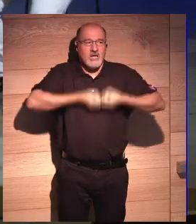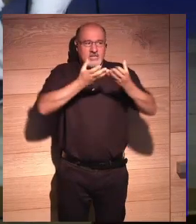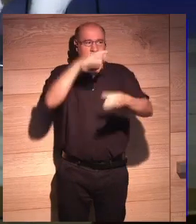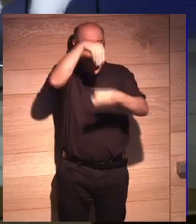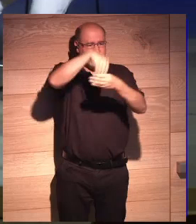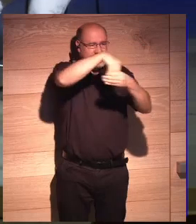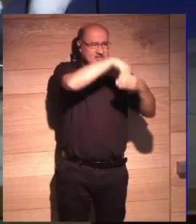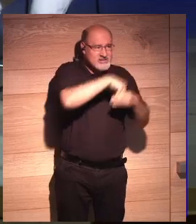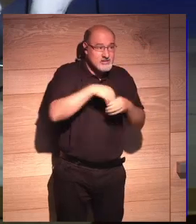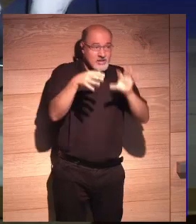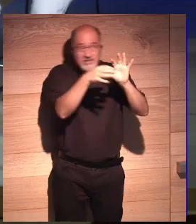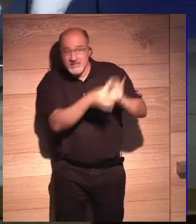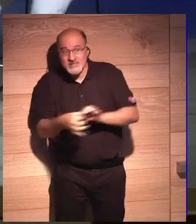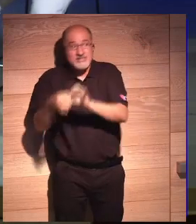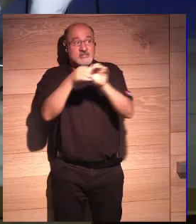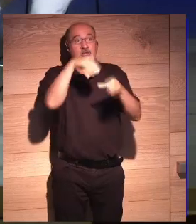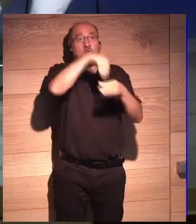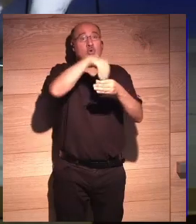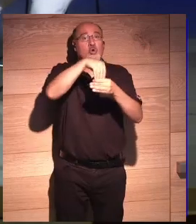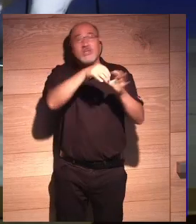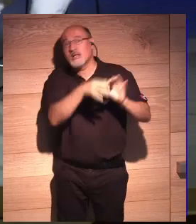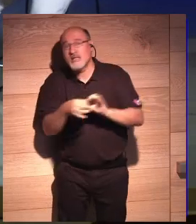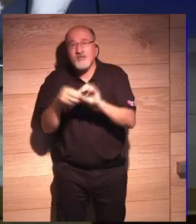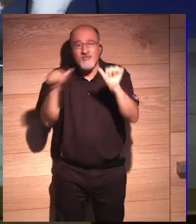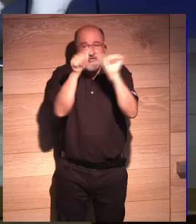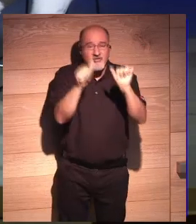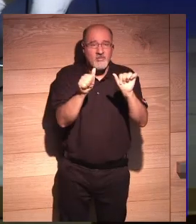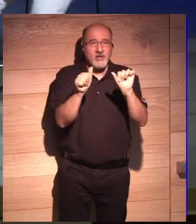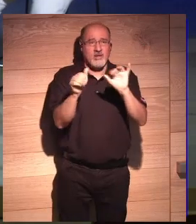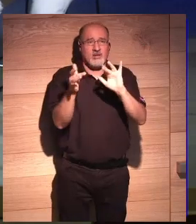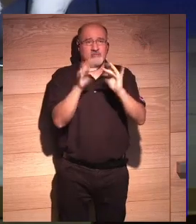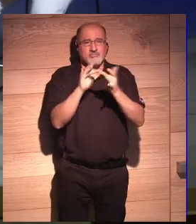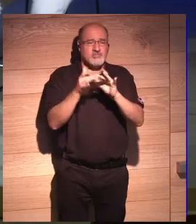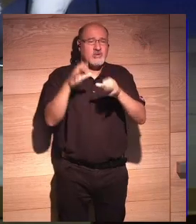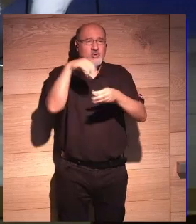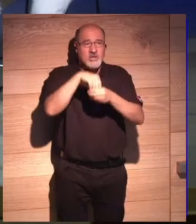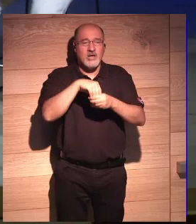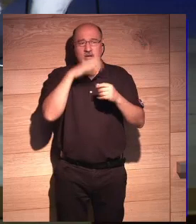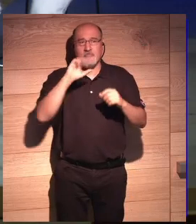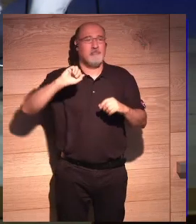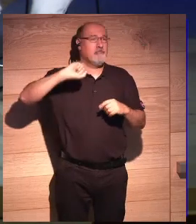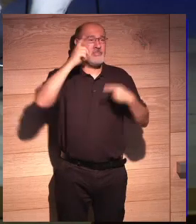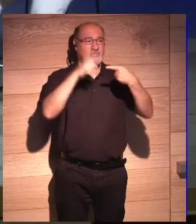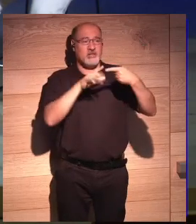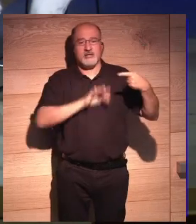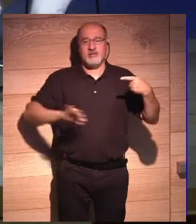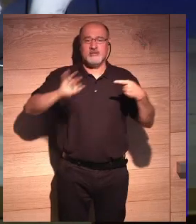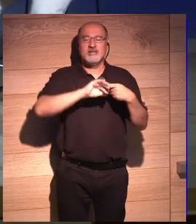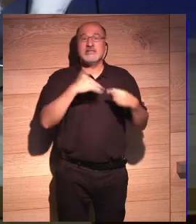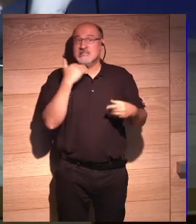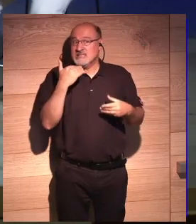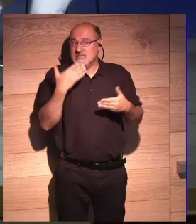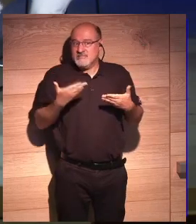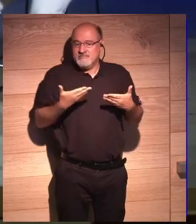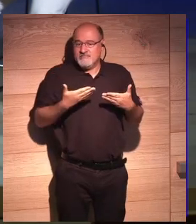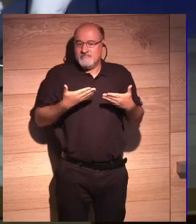narratives. So you all have in common that you relate to contents in a way or another one or another way. And at this first round, I